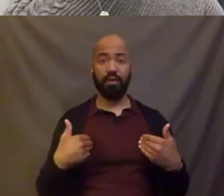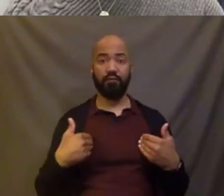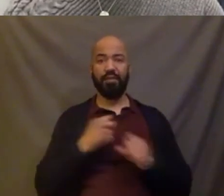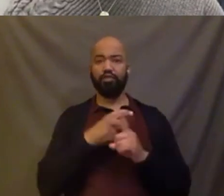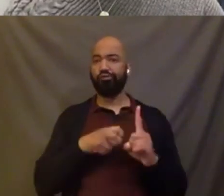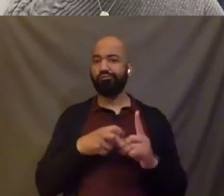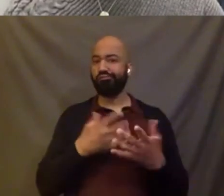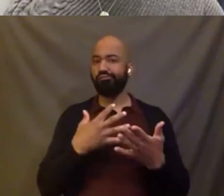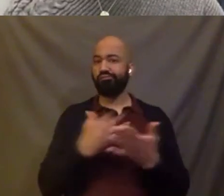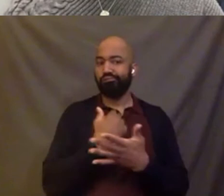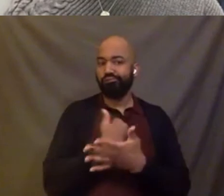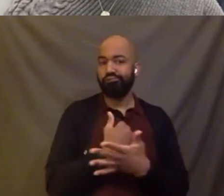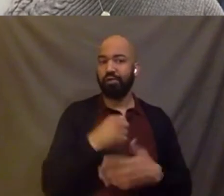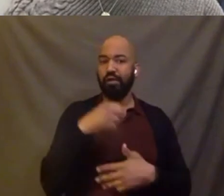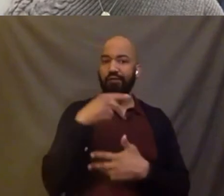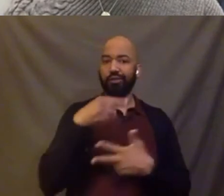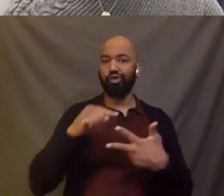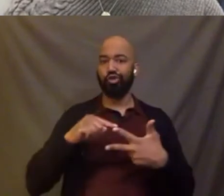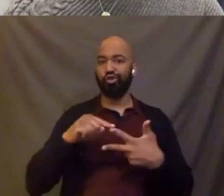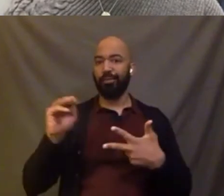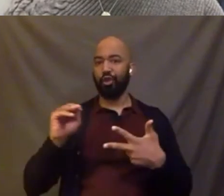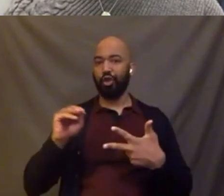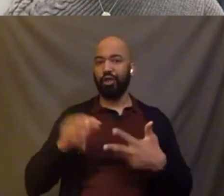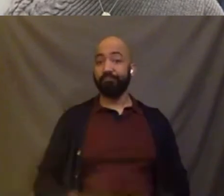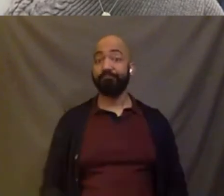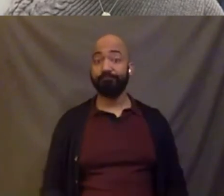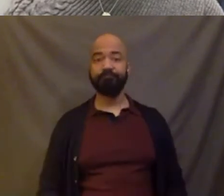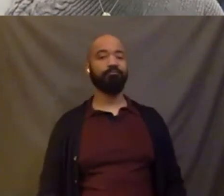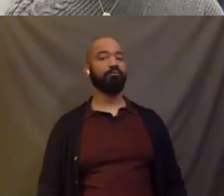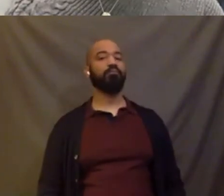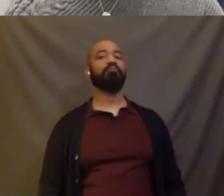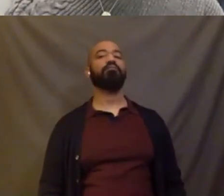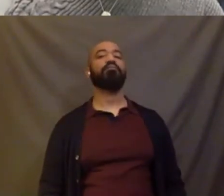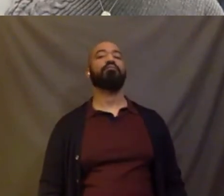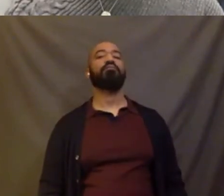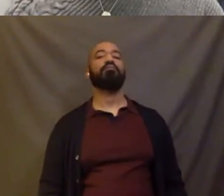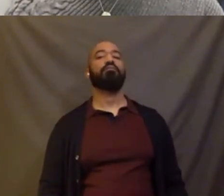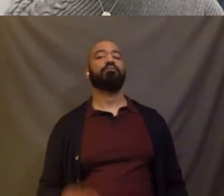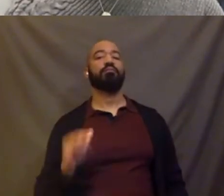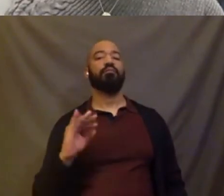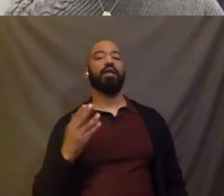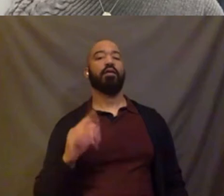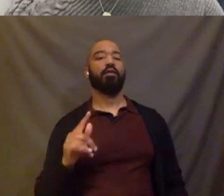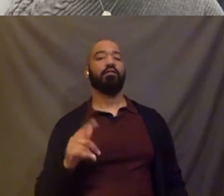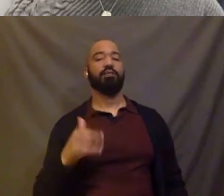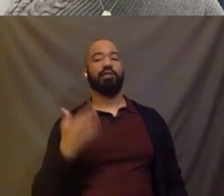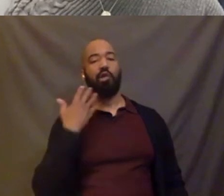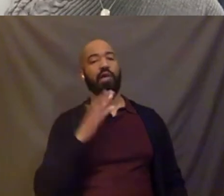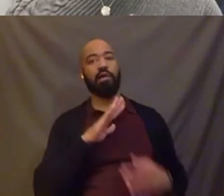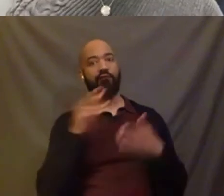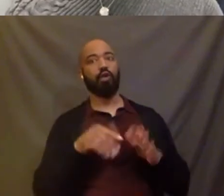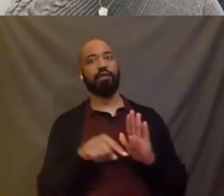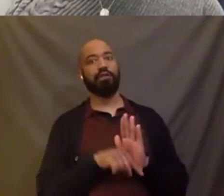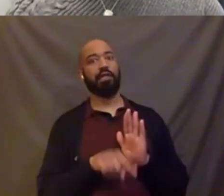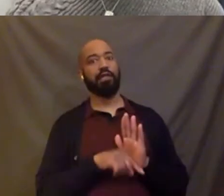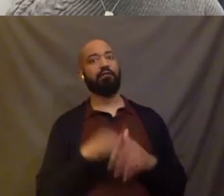Pfizer and the Moderna. Cool, that's great. Well. And I don't want to focus a lot on the negative, but I think a lot of people are concerned about that, and